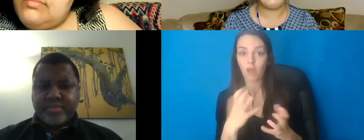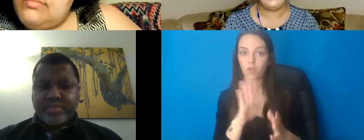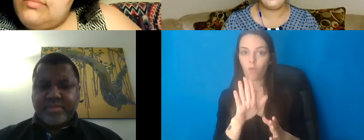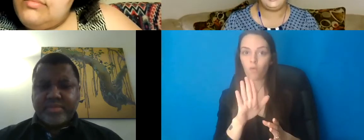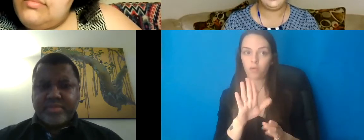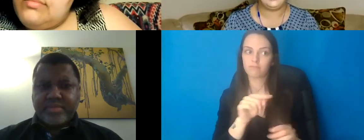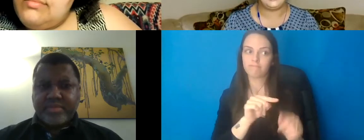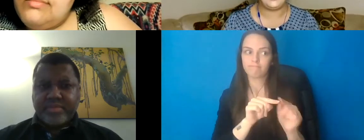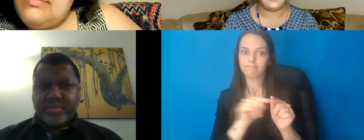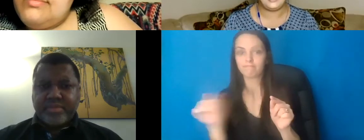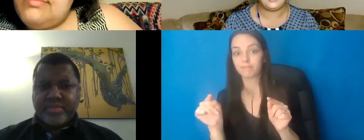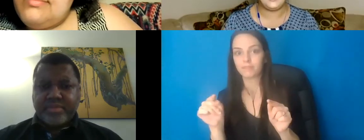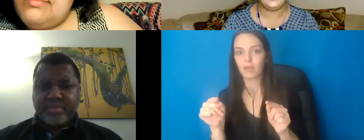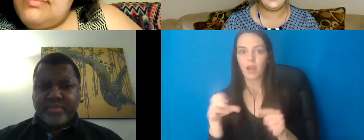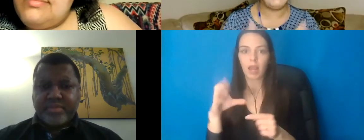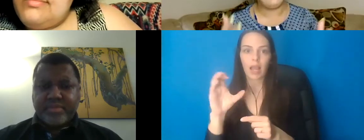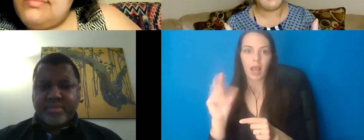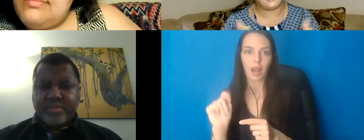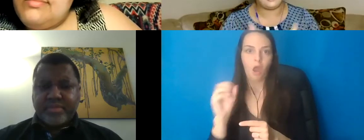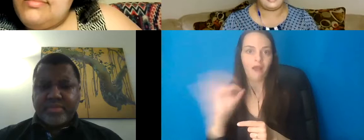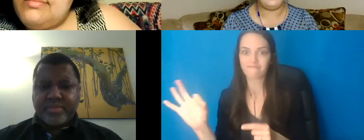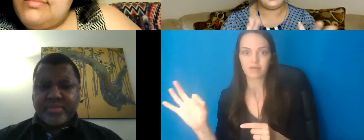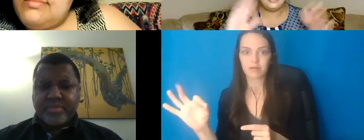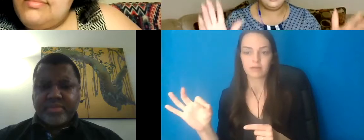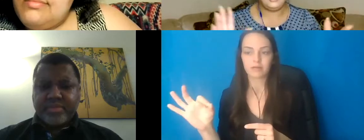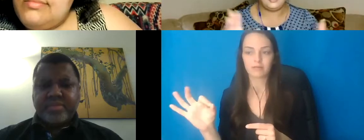procedure is. So no, I don't want to get my cut off. It,